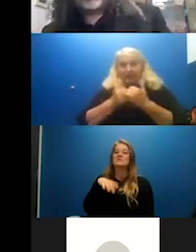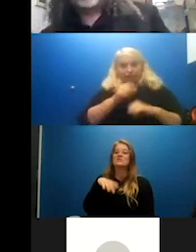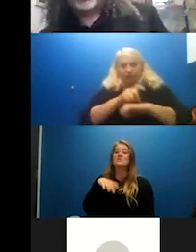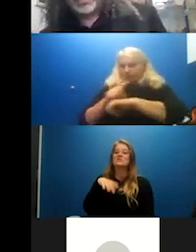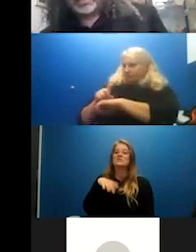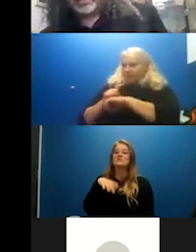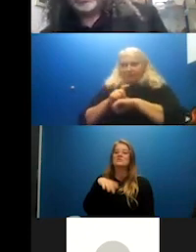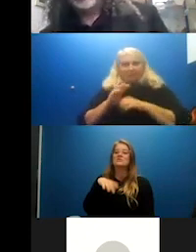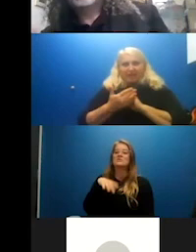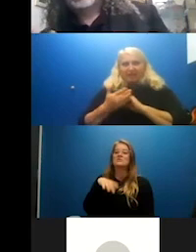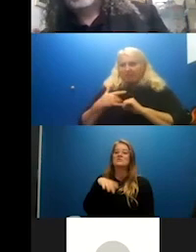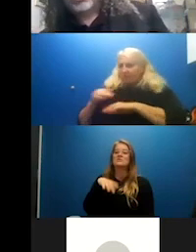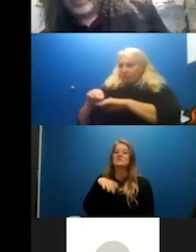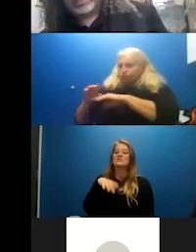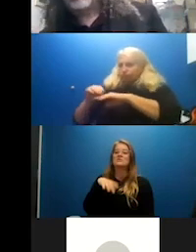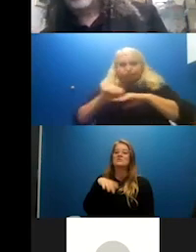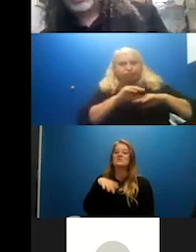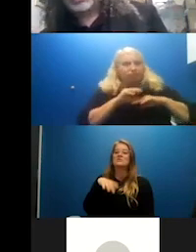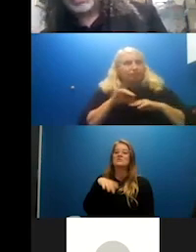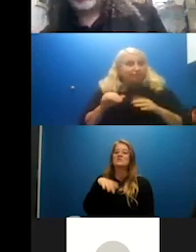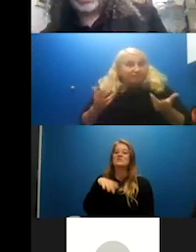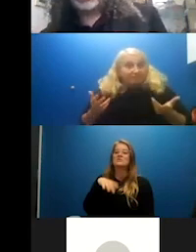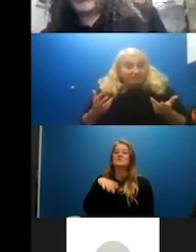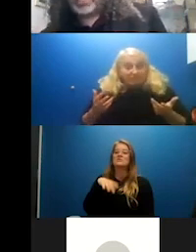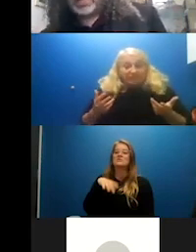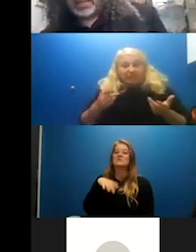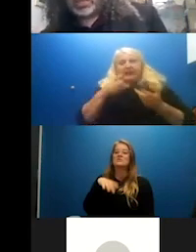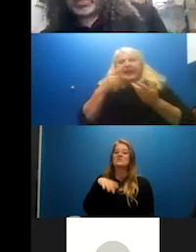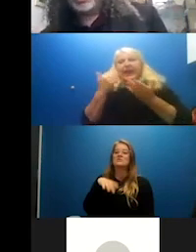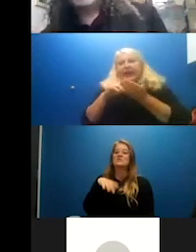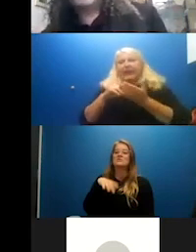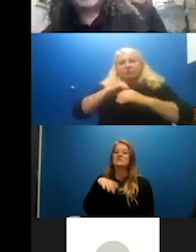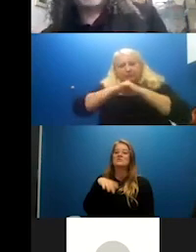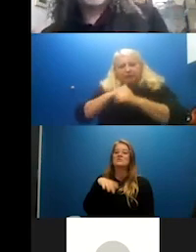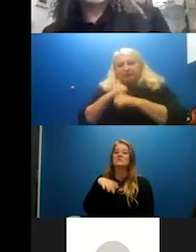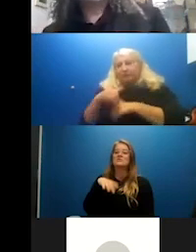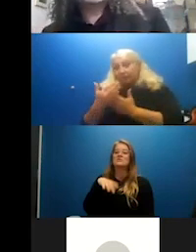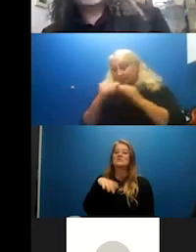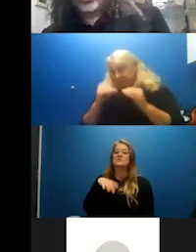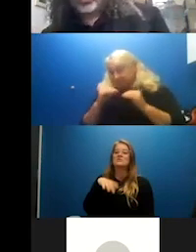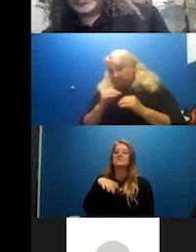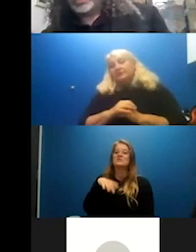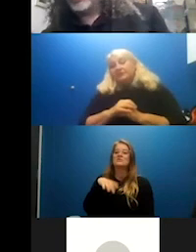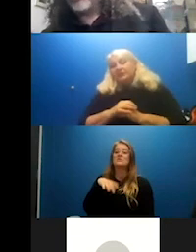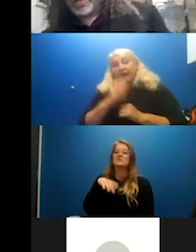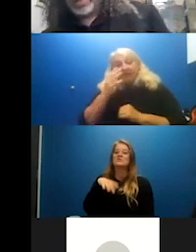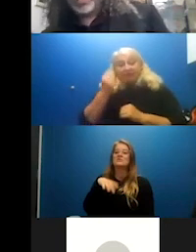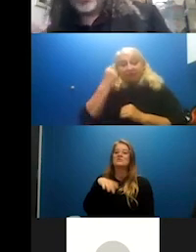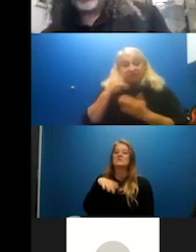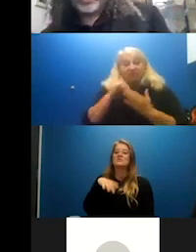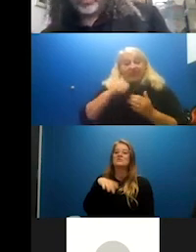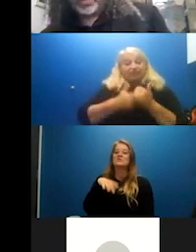it the more they do the task. The purpose, those very tasks: protecting, providing, and teaching. And finally, they'd share stories of the